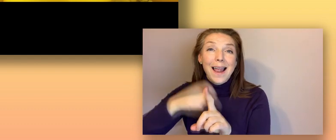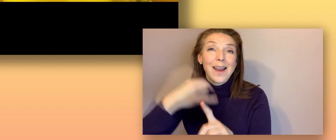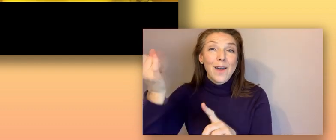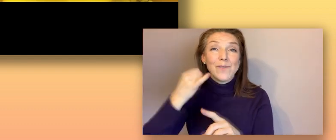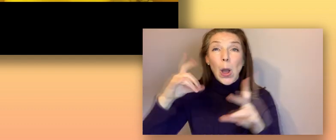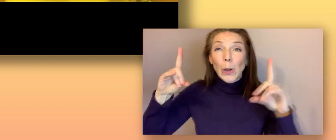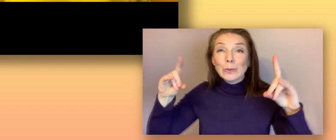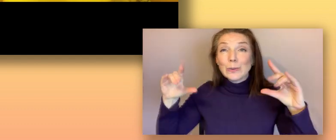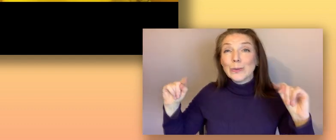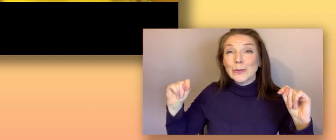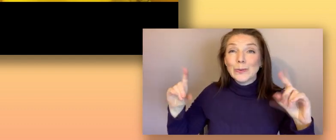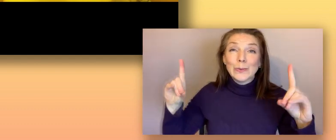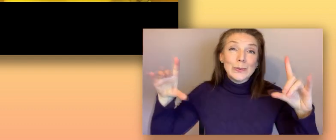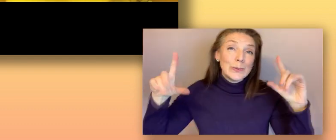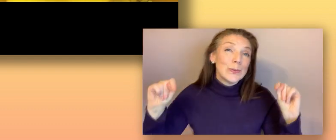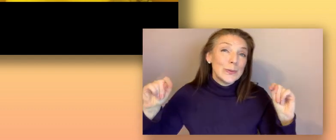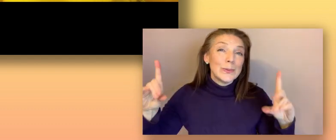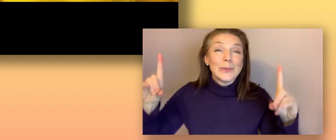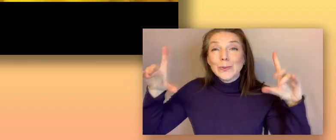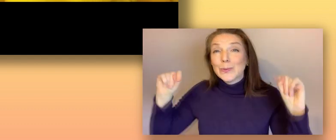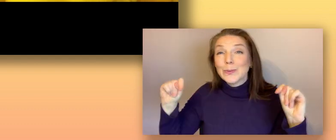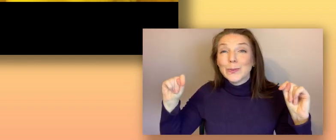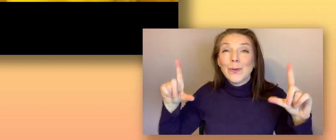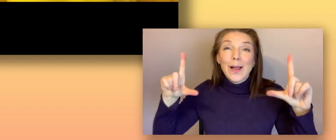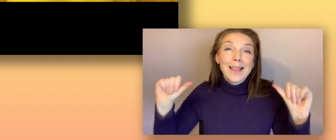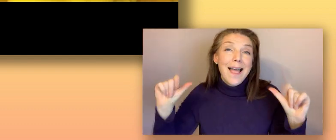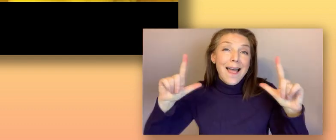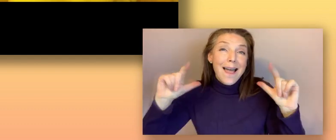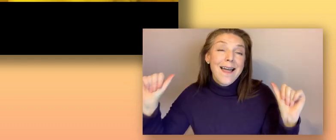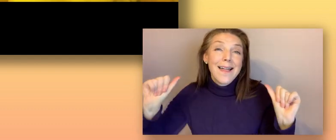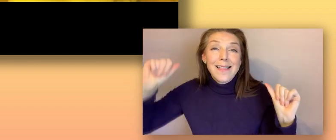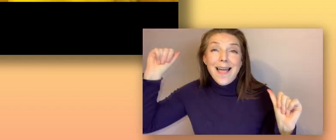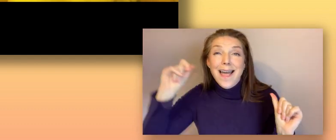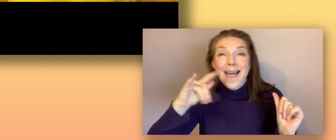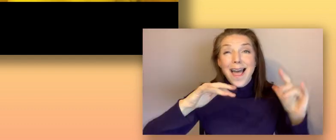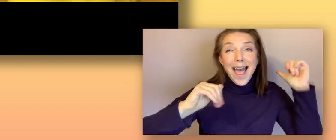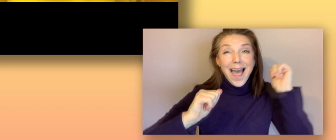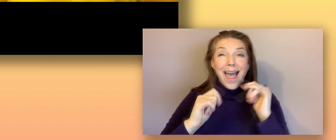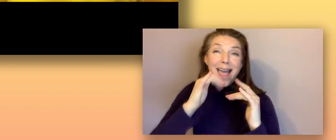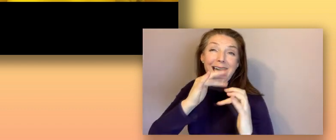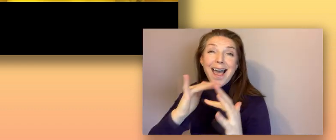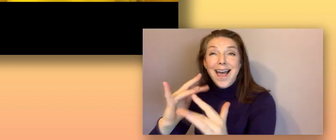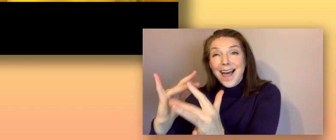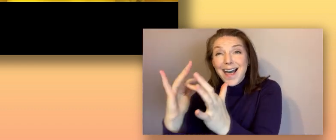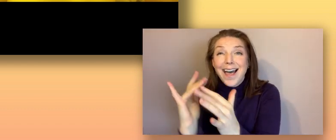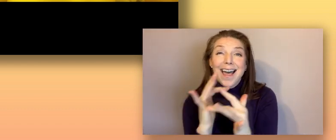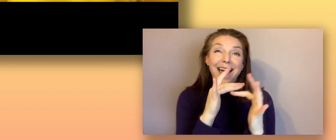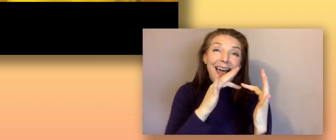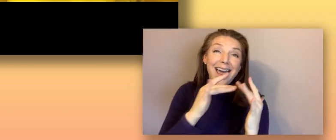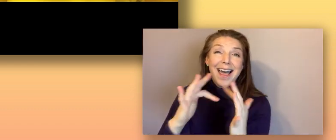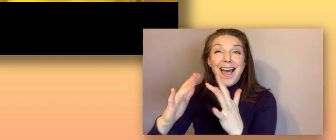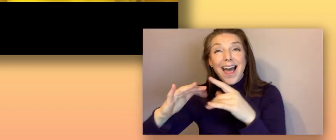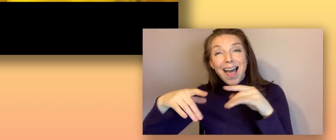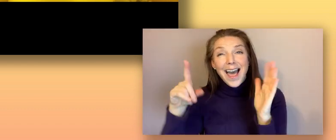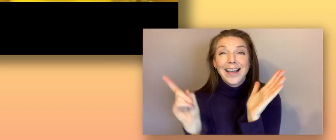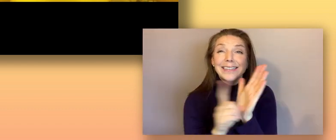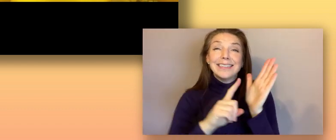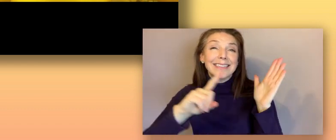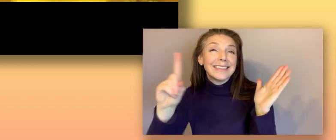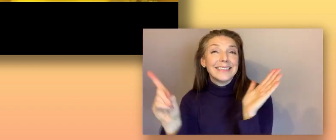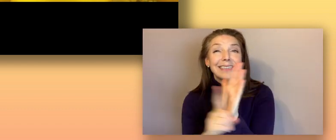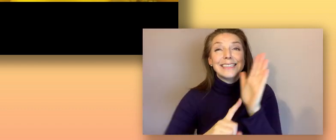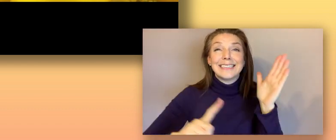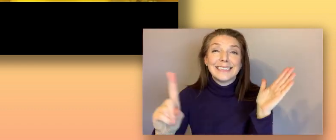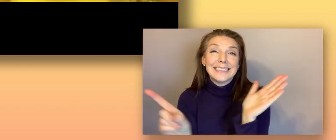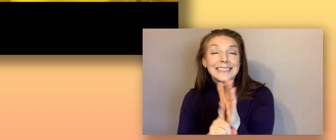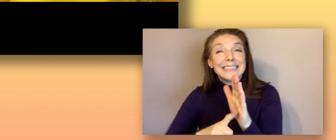doot, doot, doot, doot. Ding dong, ding dong, ding dong,